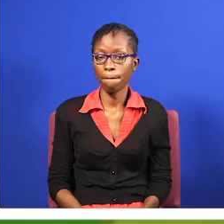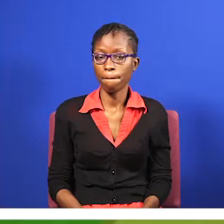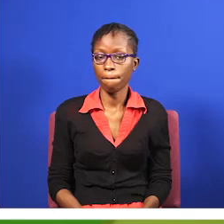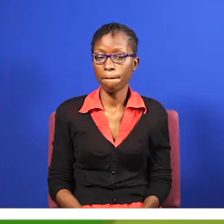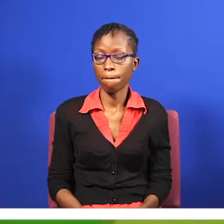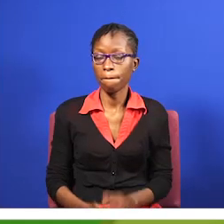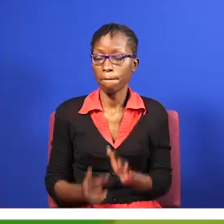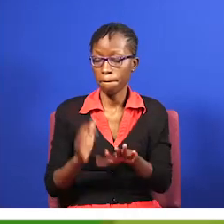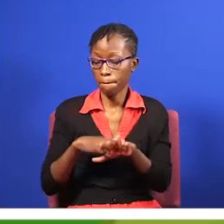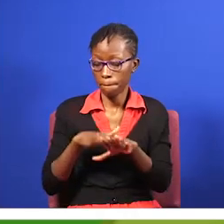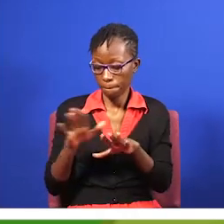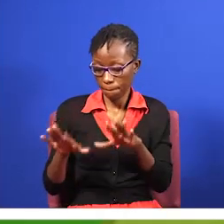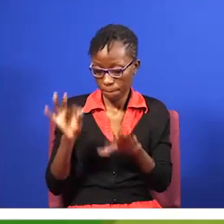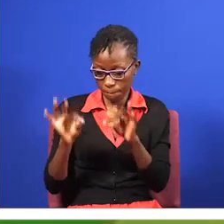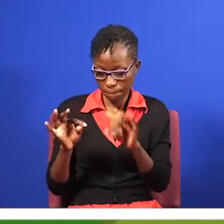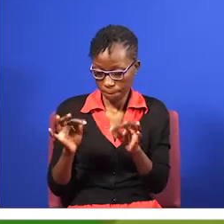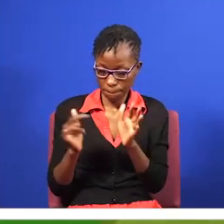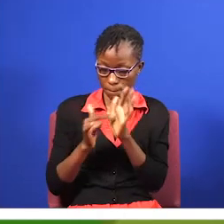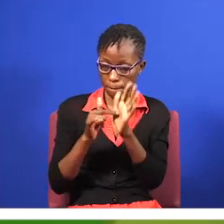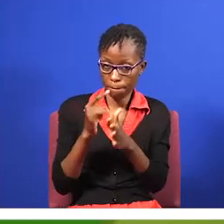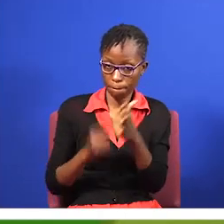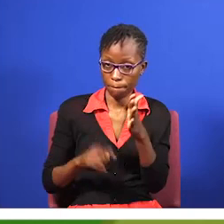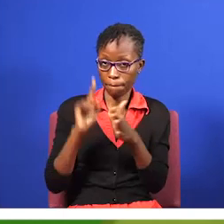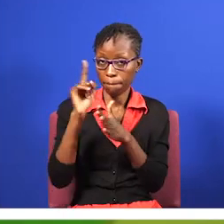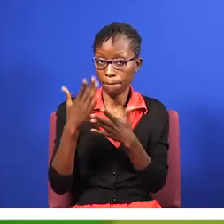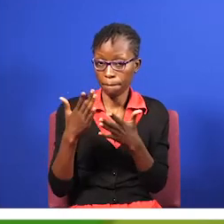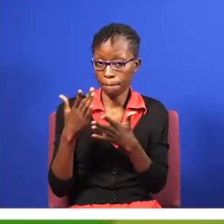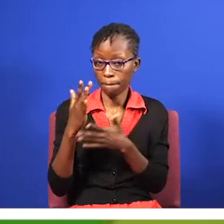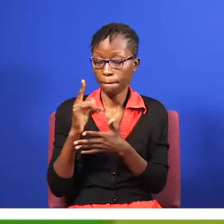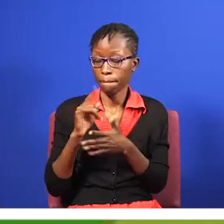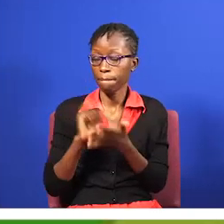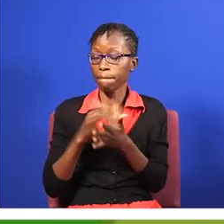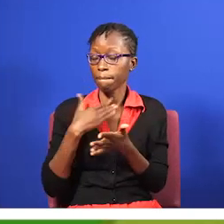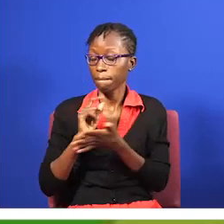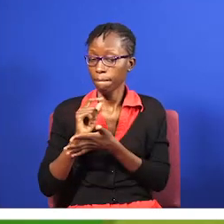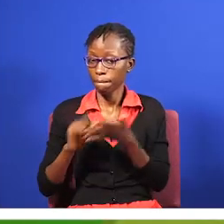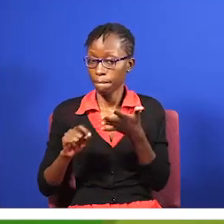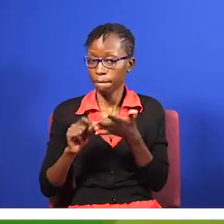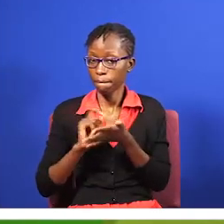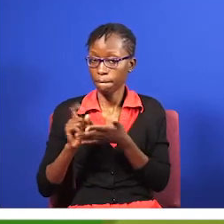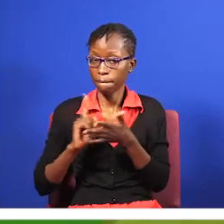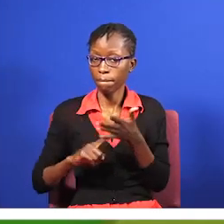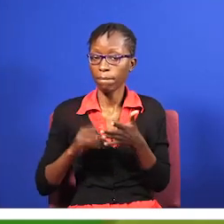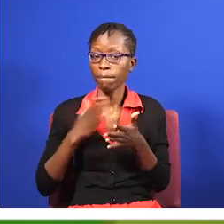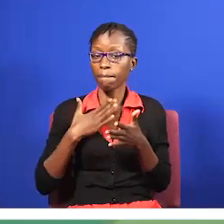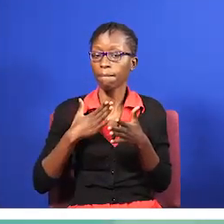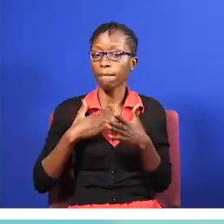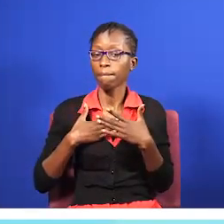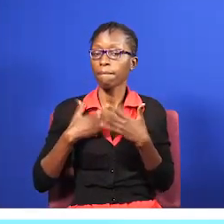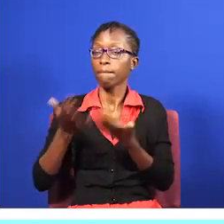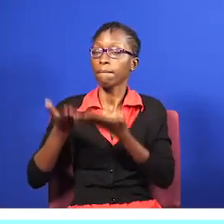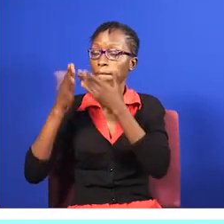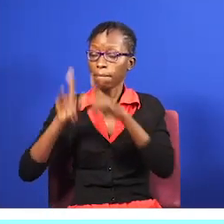them. Like, for myself, one of them that I want to write is, I want to give my life